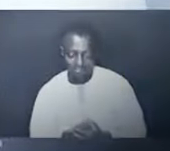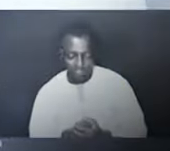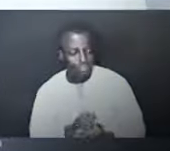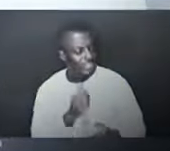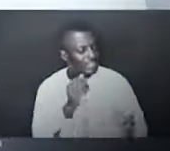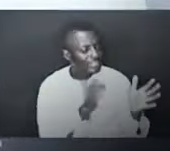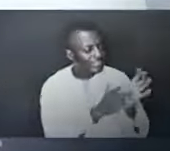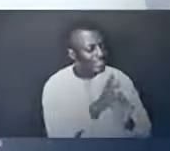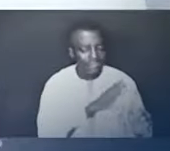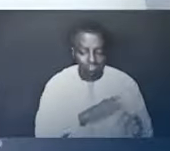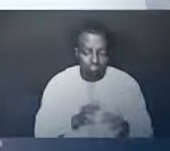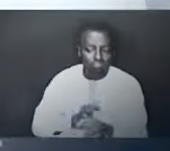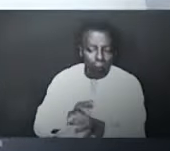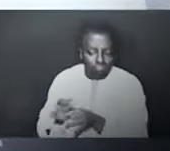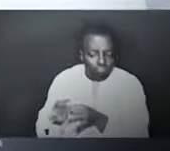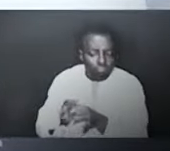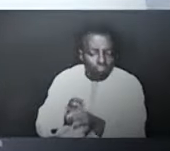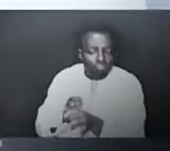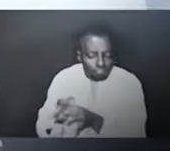convincing her.